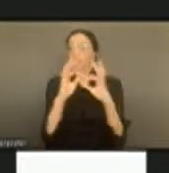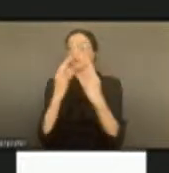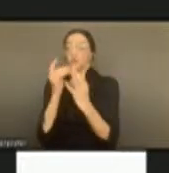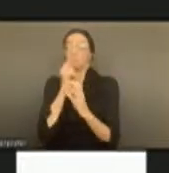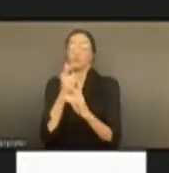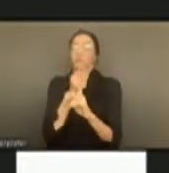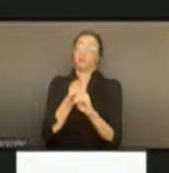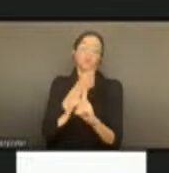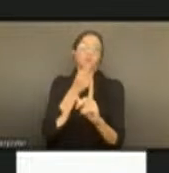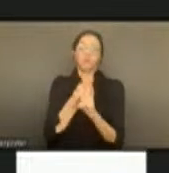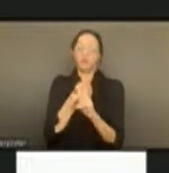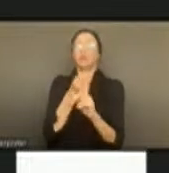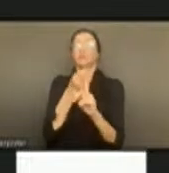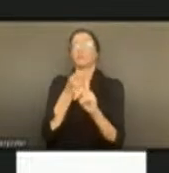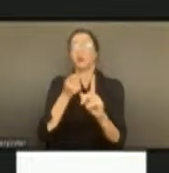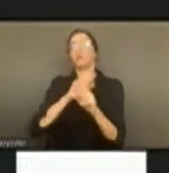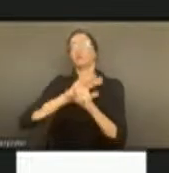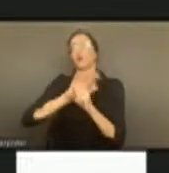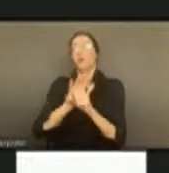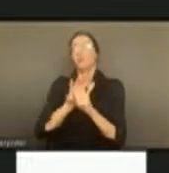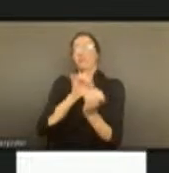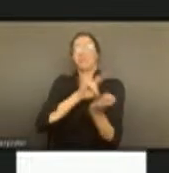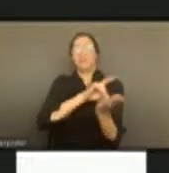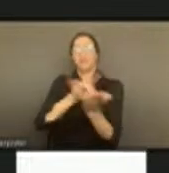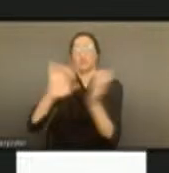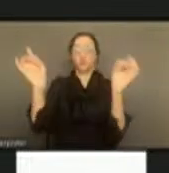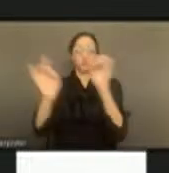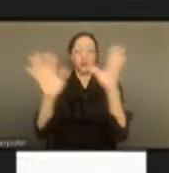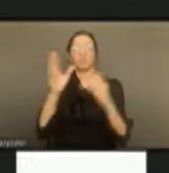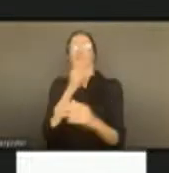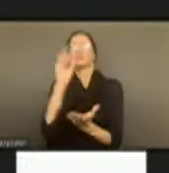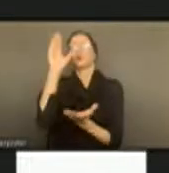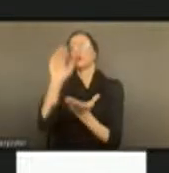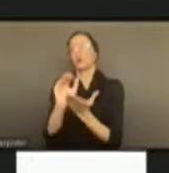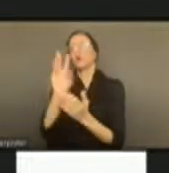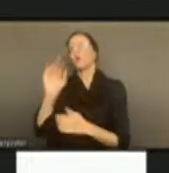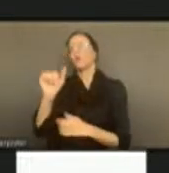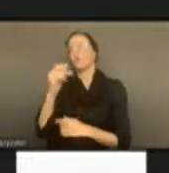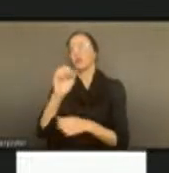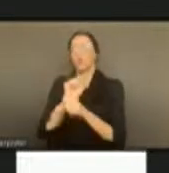while low-wage workers, like most domestic workers in Miami, are